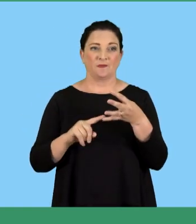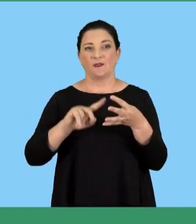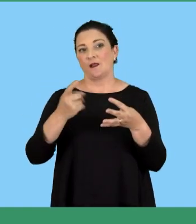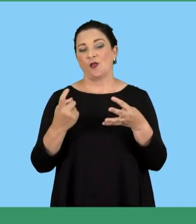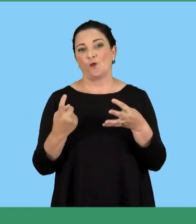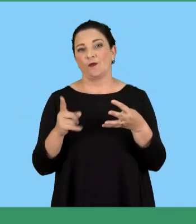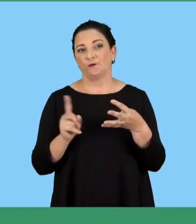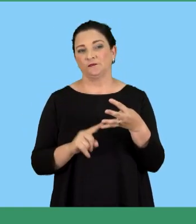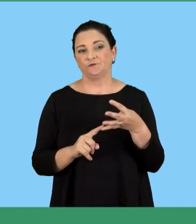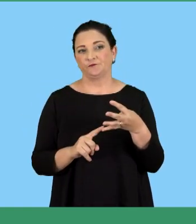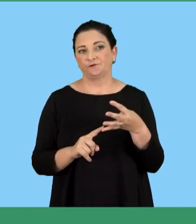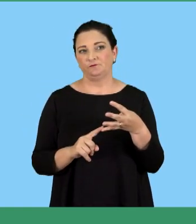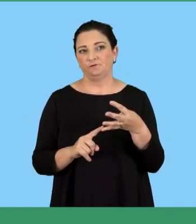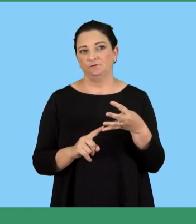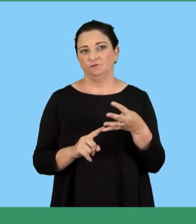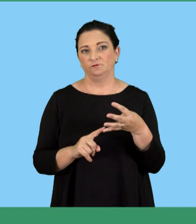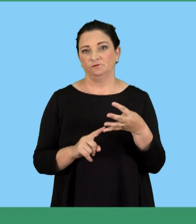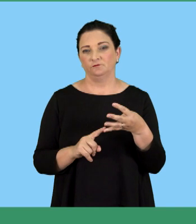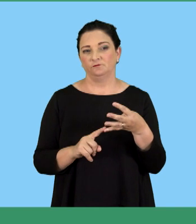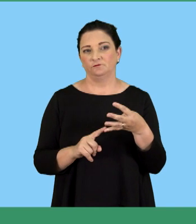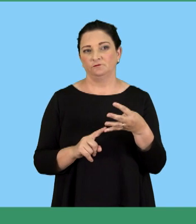another one is